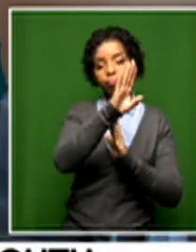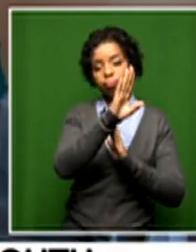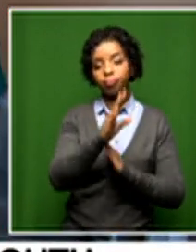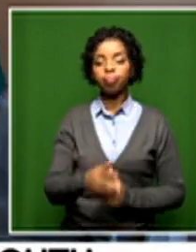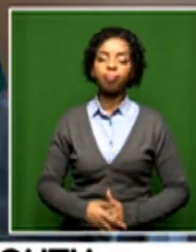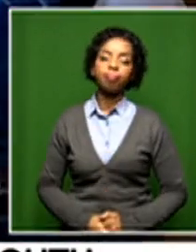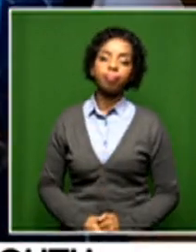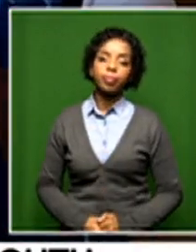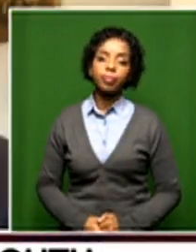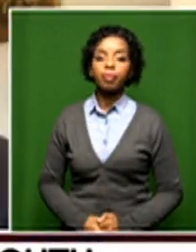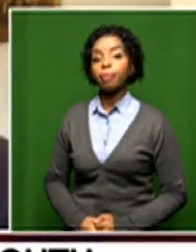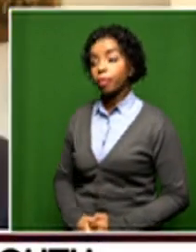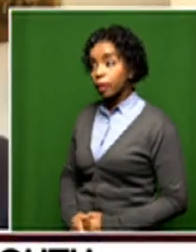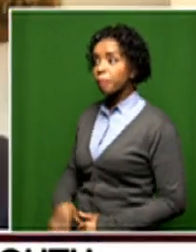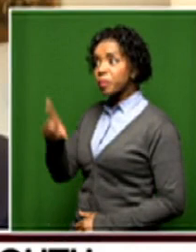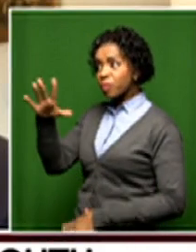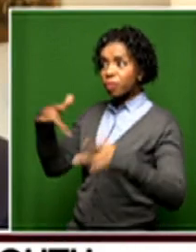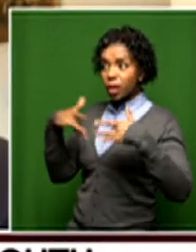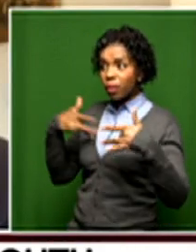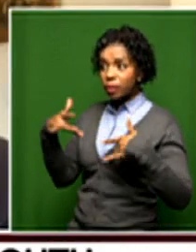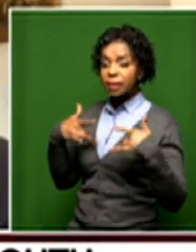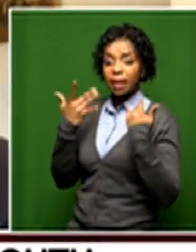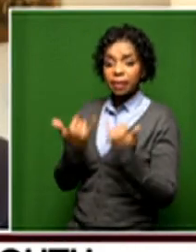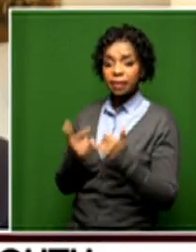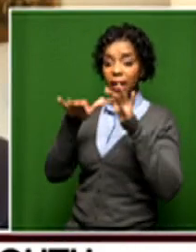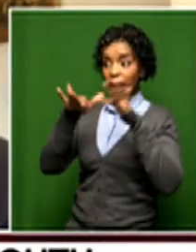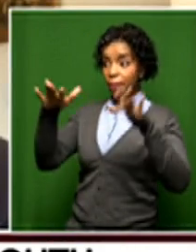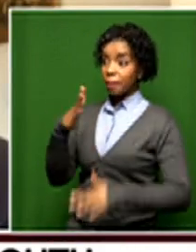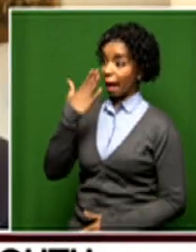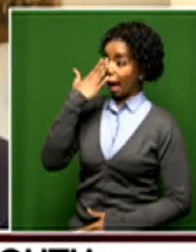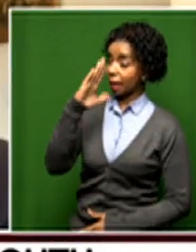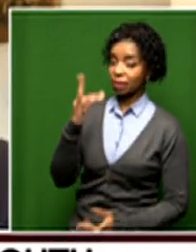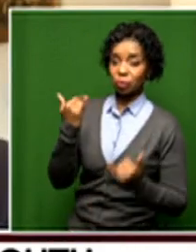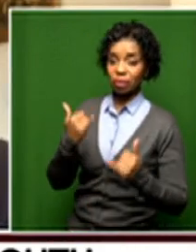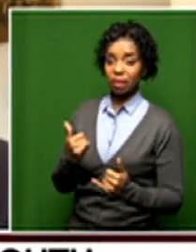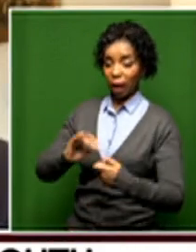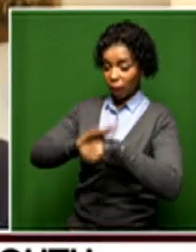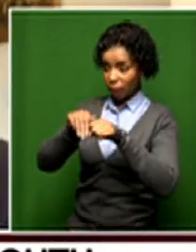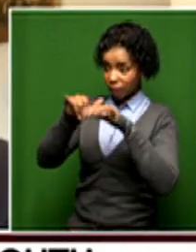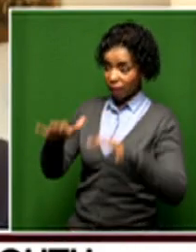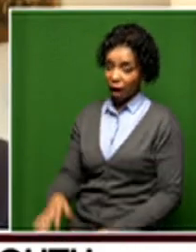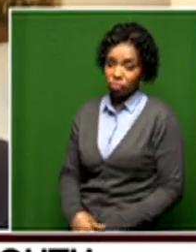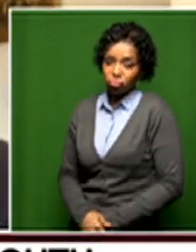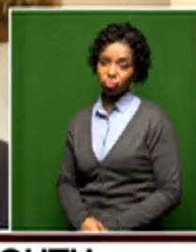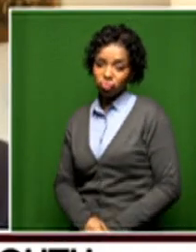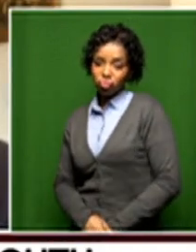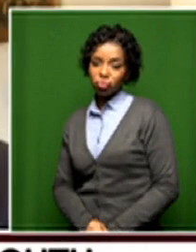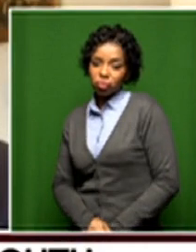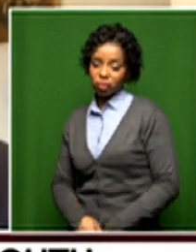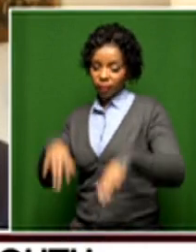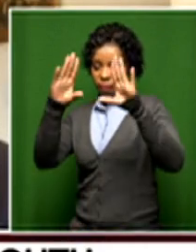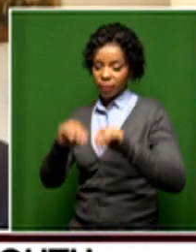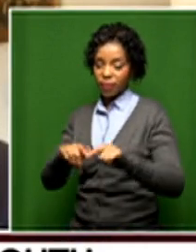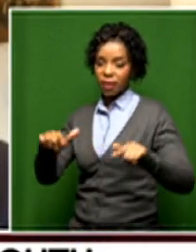understand. Dr. Mkhize, are you concerned about the public's attitude towards the virus, especially since we've moved to